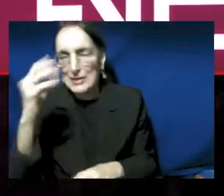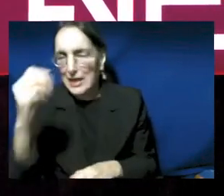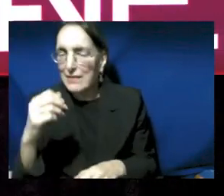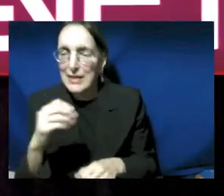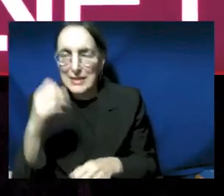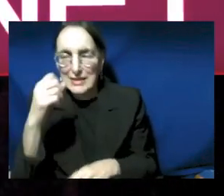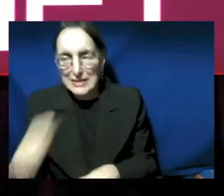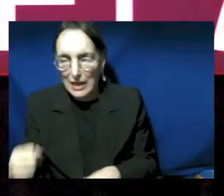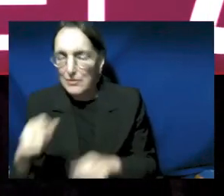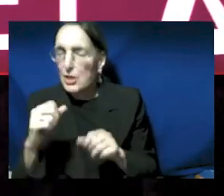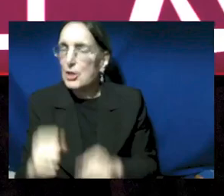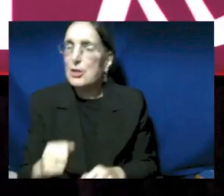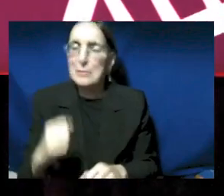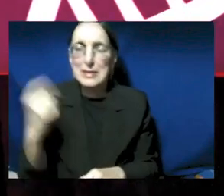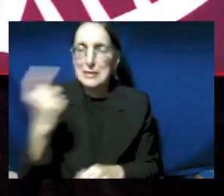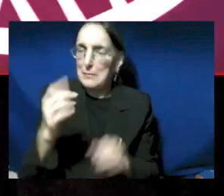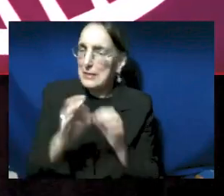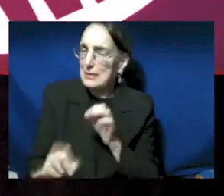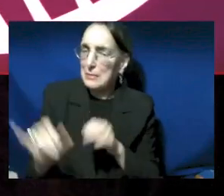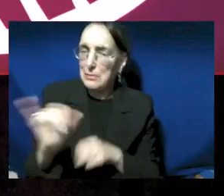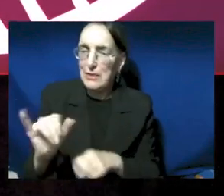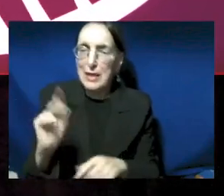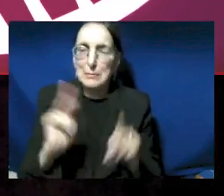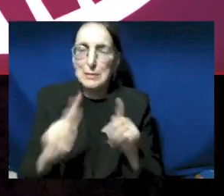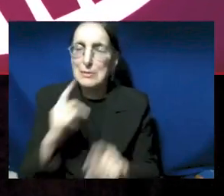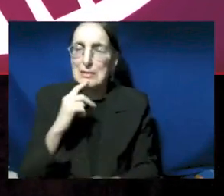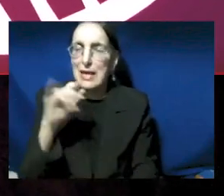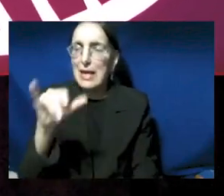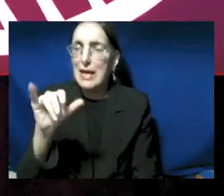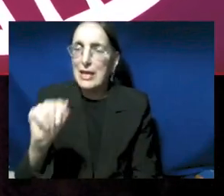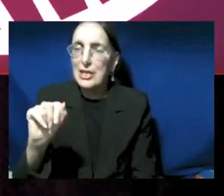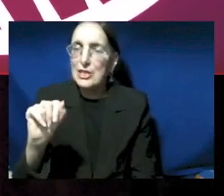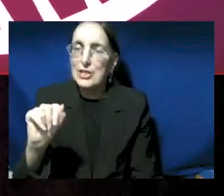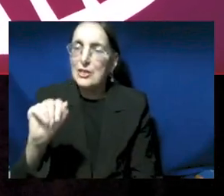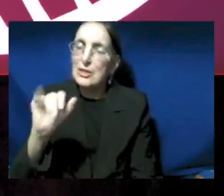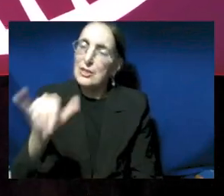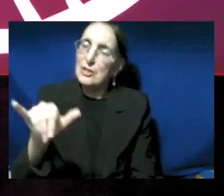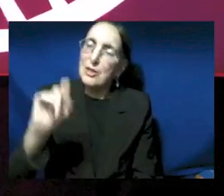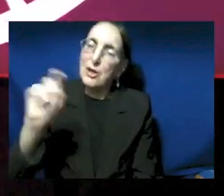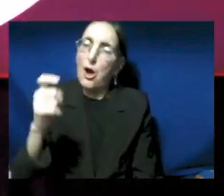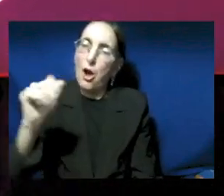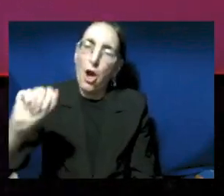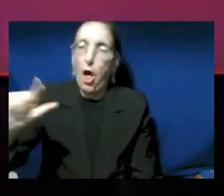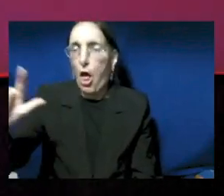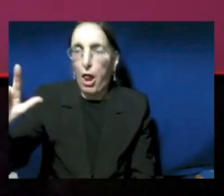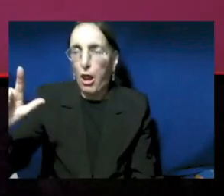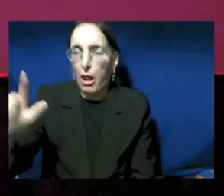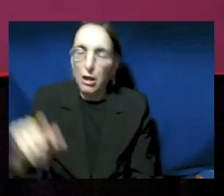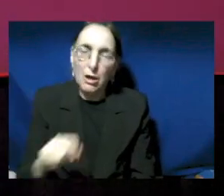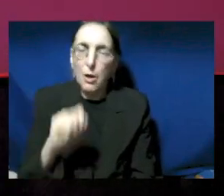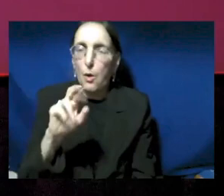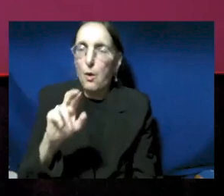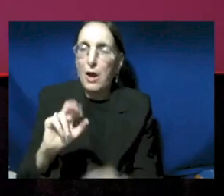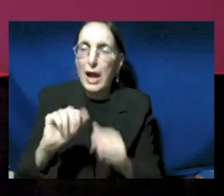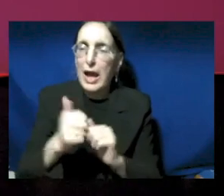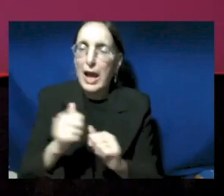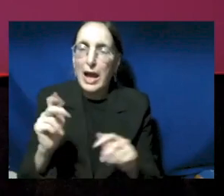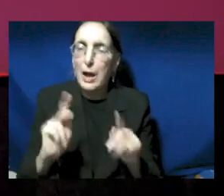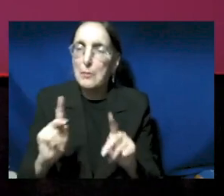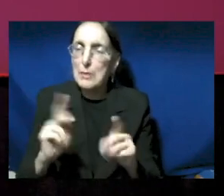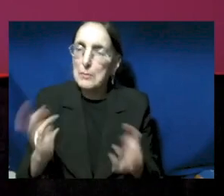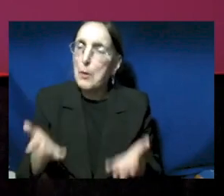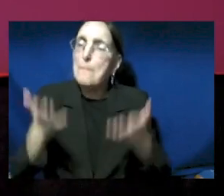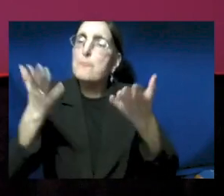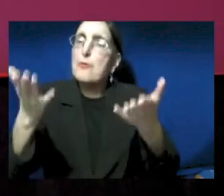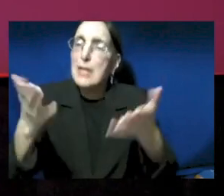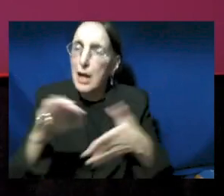It could be very simple in the way people use context. And I'm raising that because the second point of this is culture will